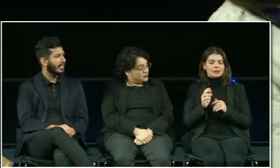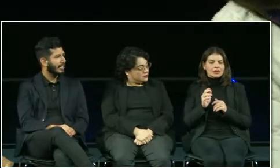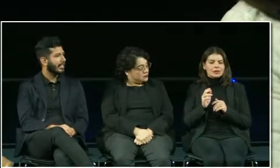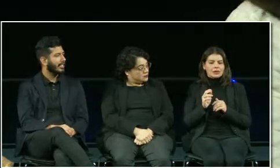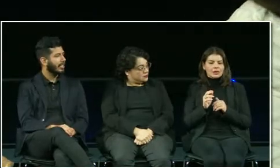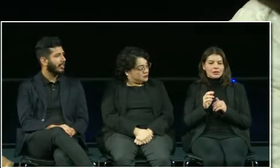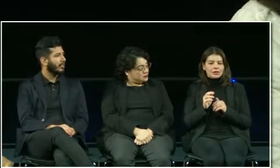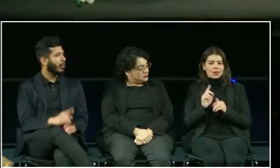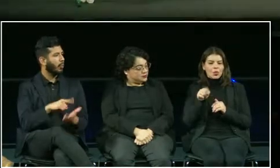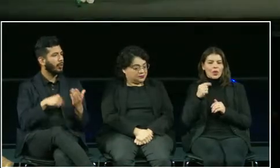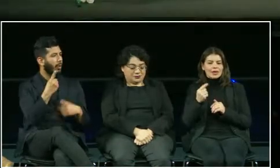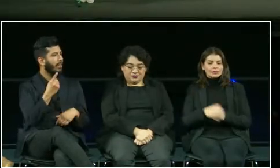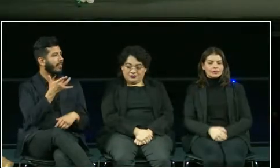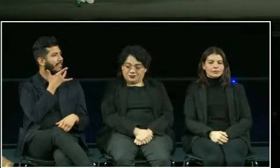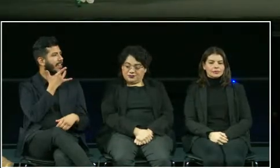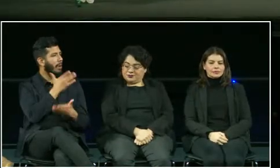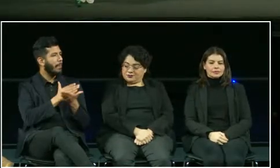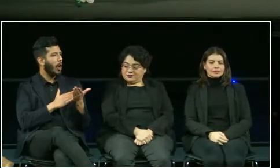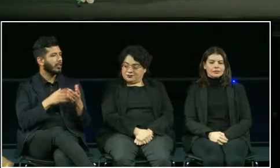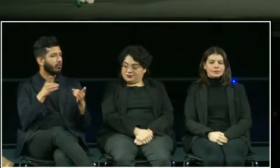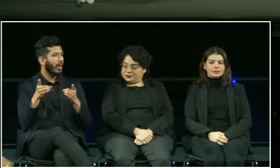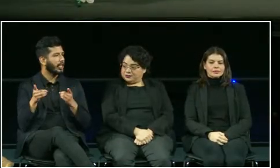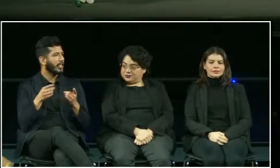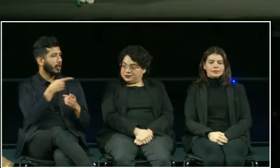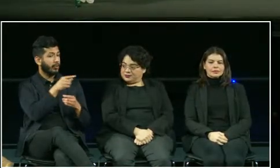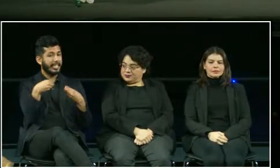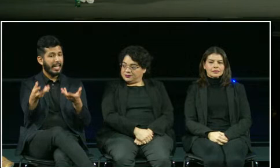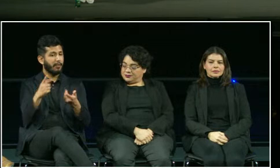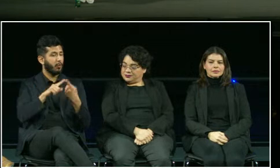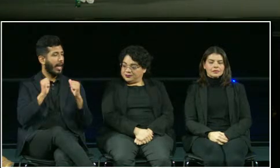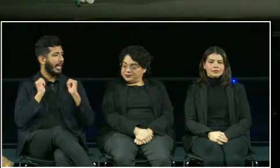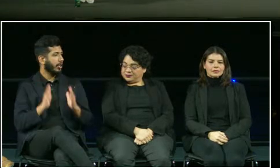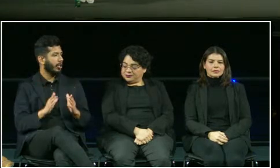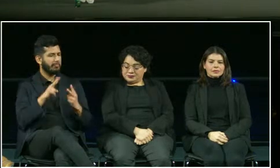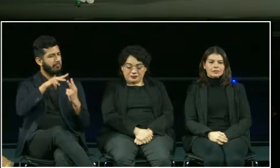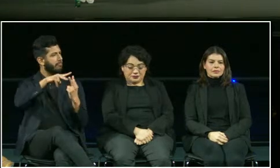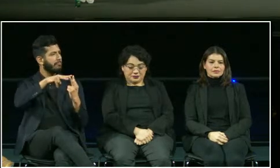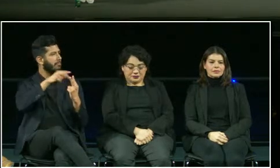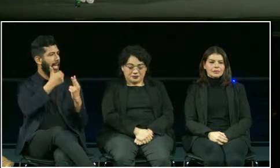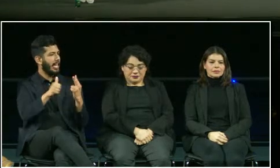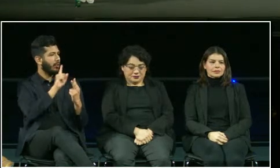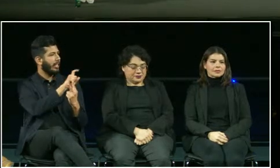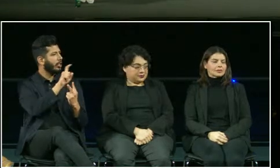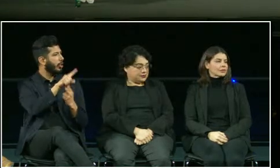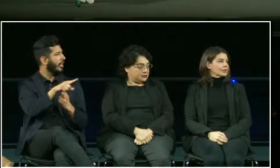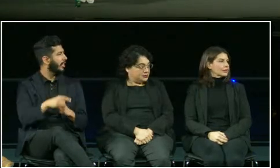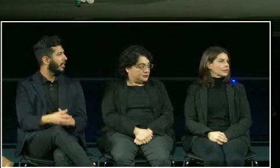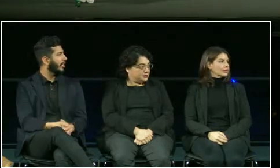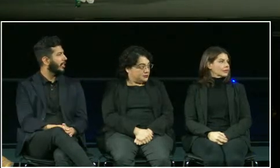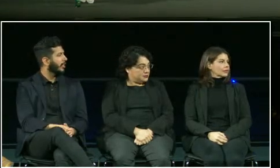Or what's one of the favorite bits of direction you gave to an actor? Either one.